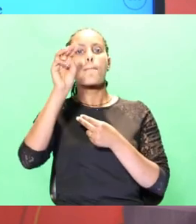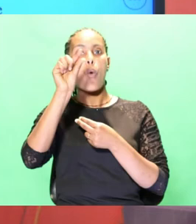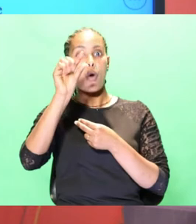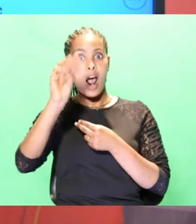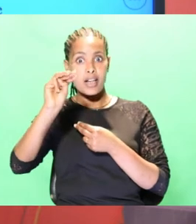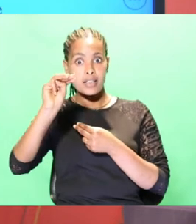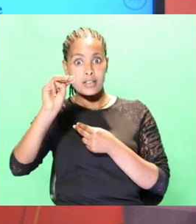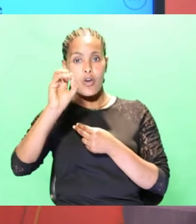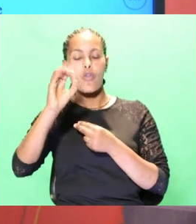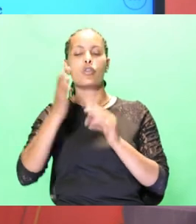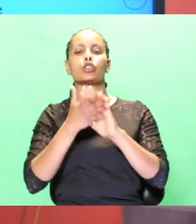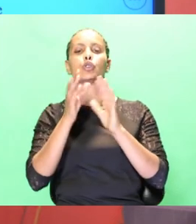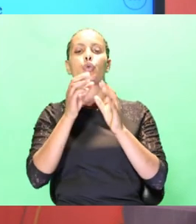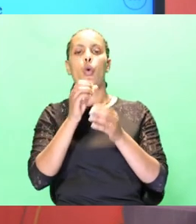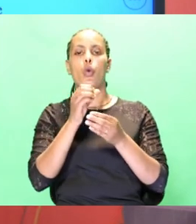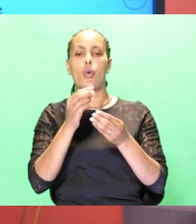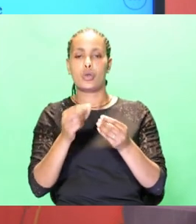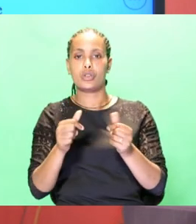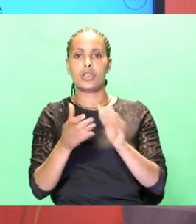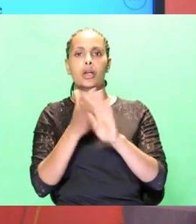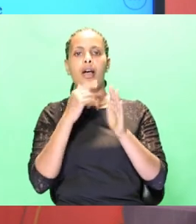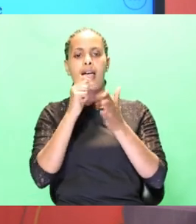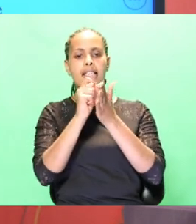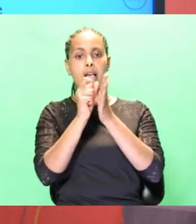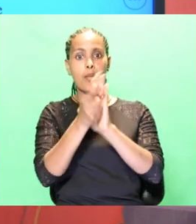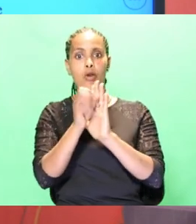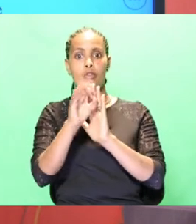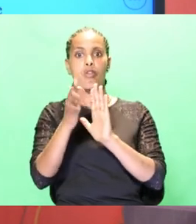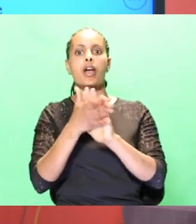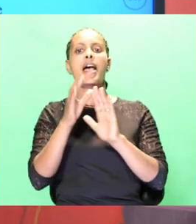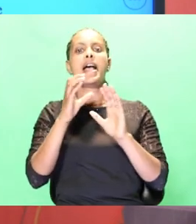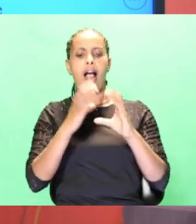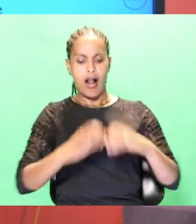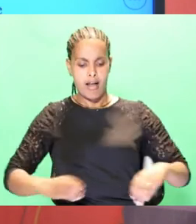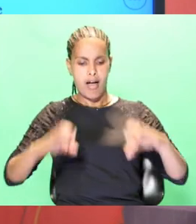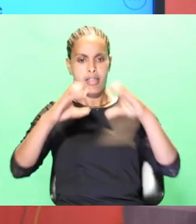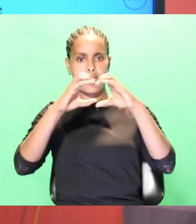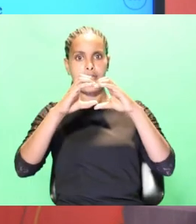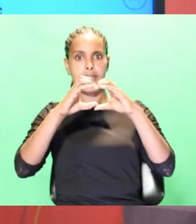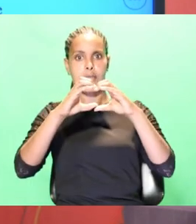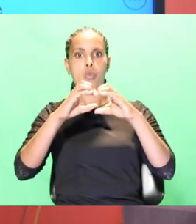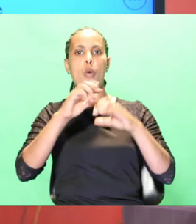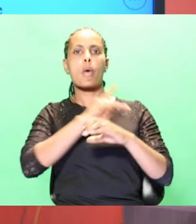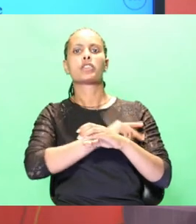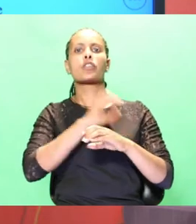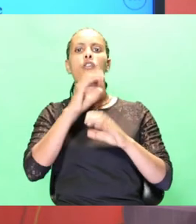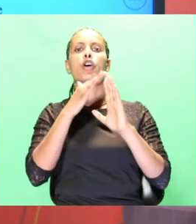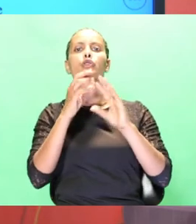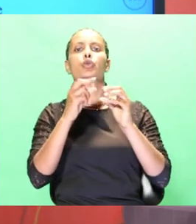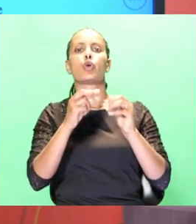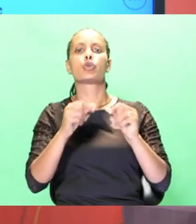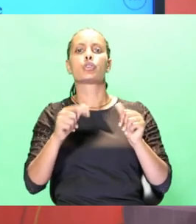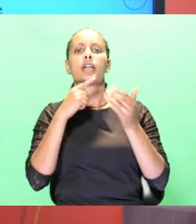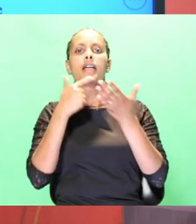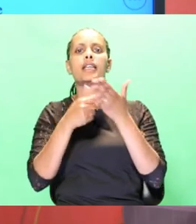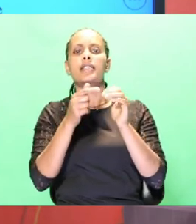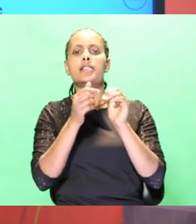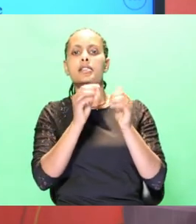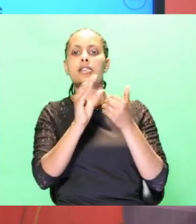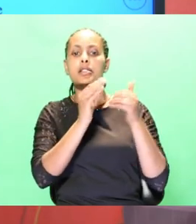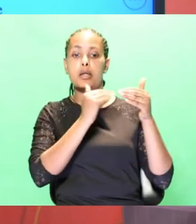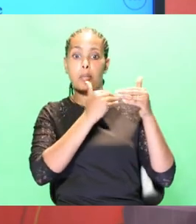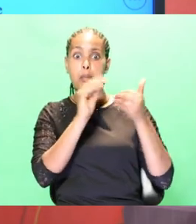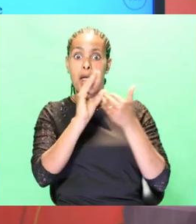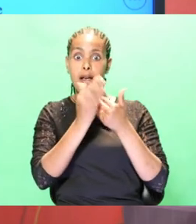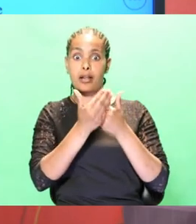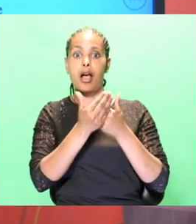of the solution, which is an example of Caligati properties of a solution because it depends on amount